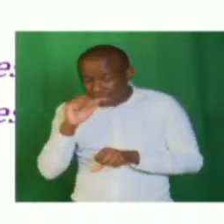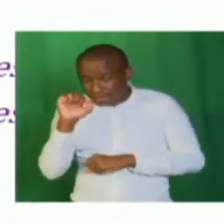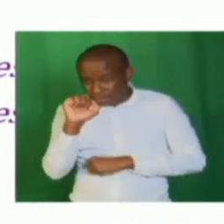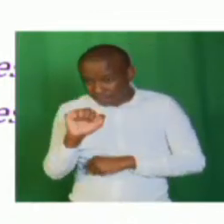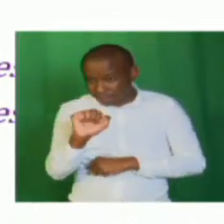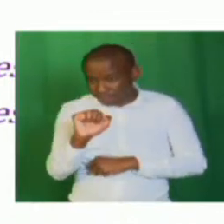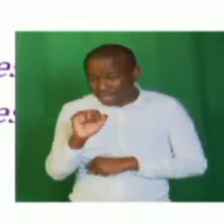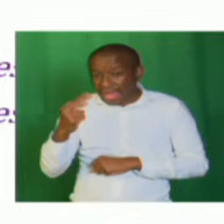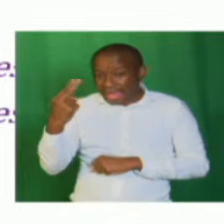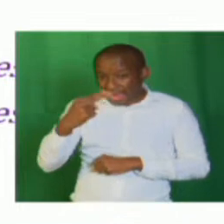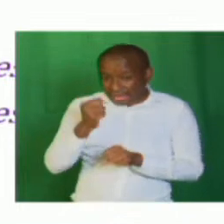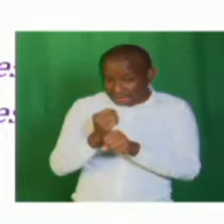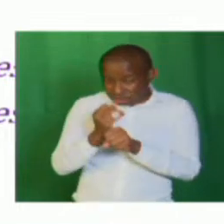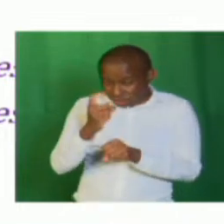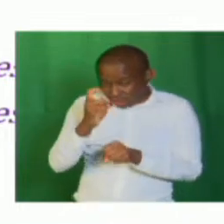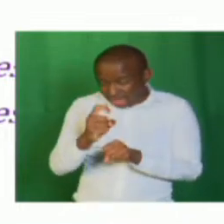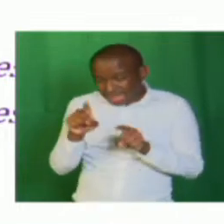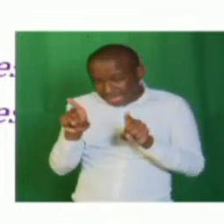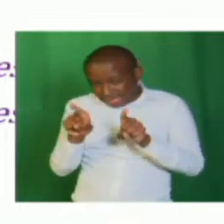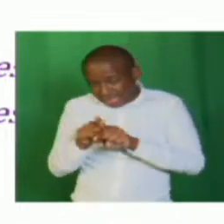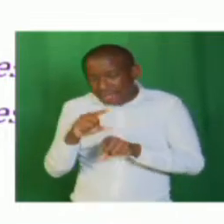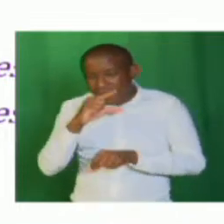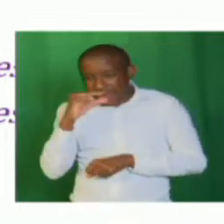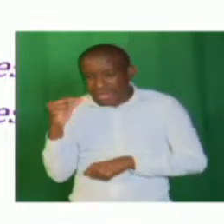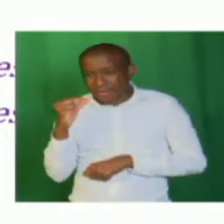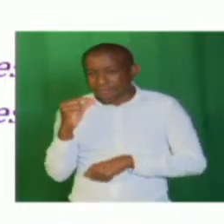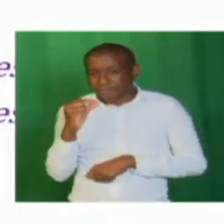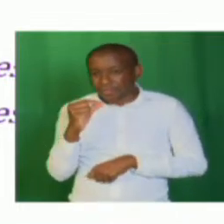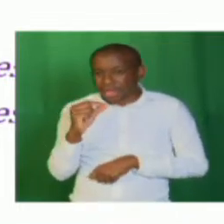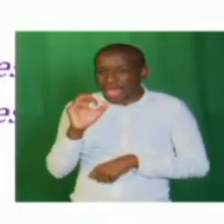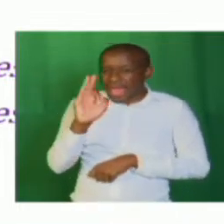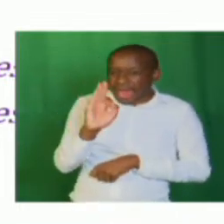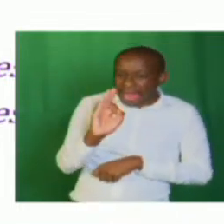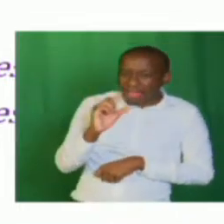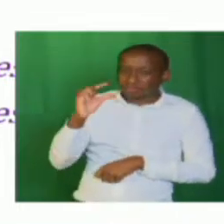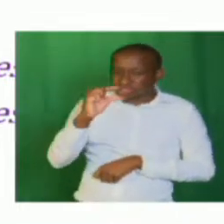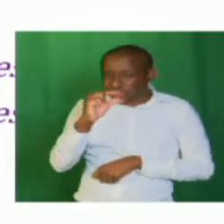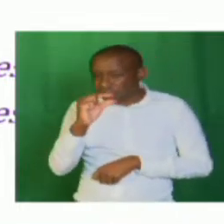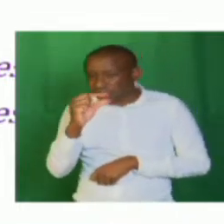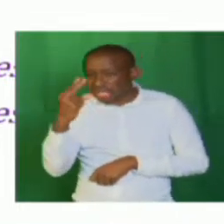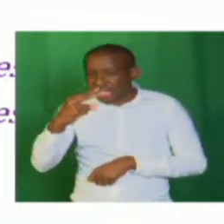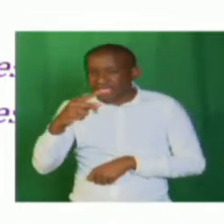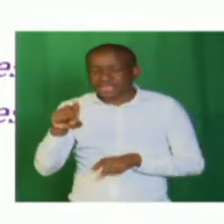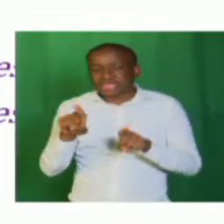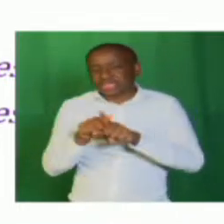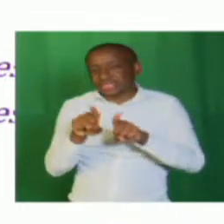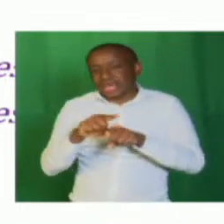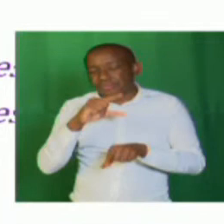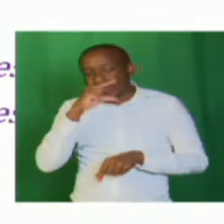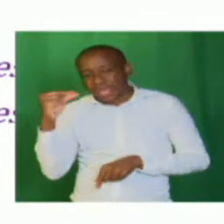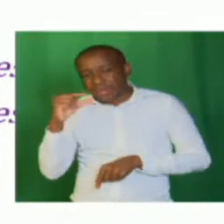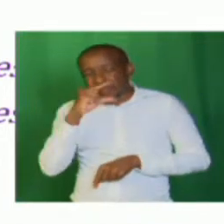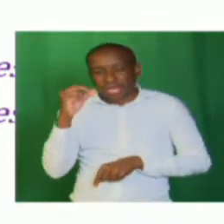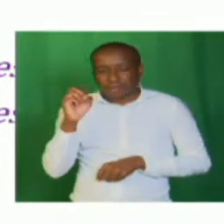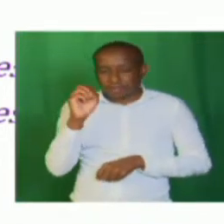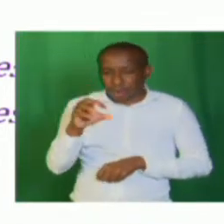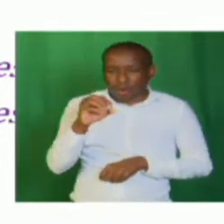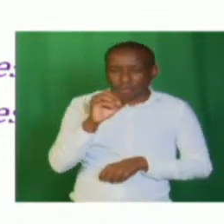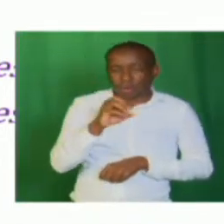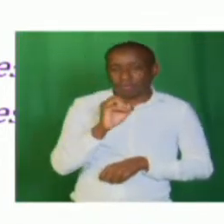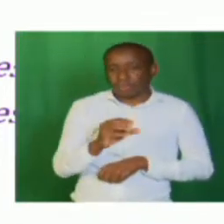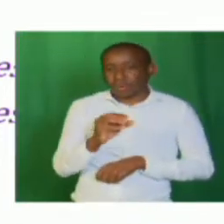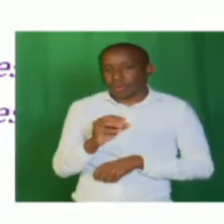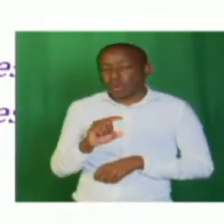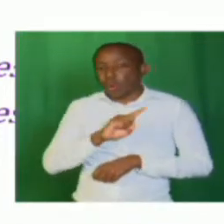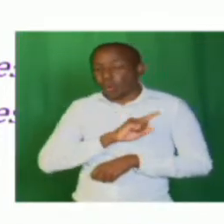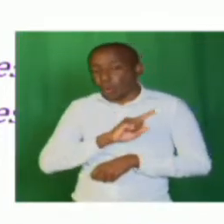And then this is, so these, the letters are just names that are used to name the functions. So that we can be able,